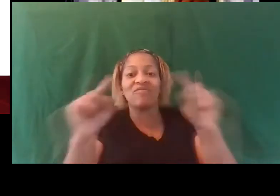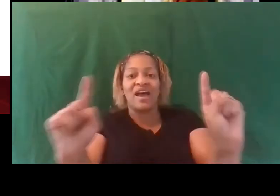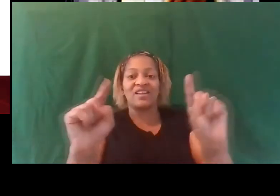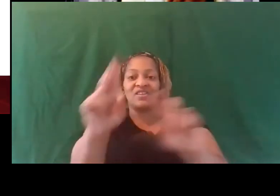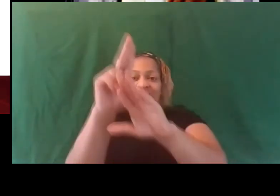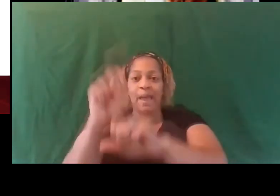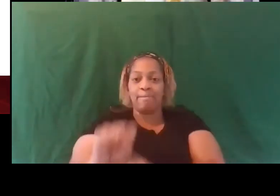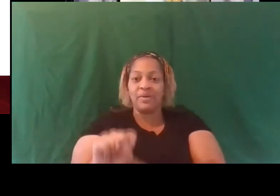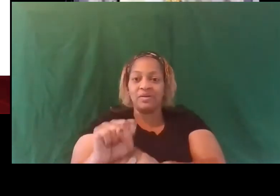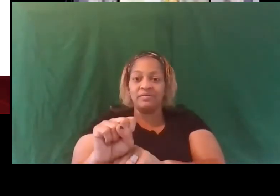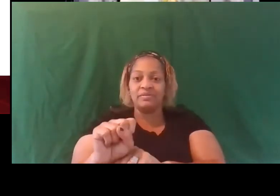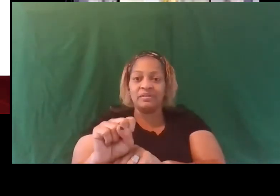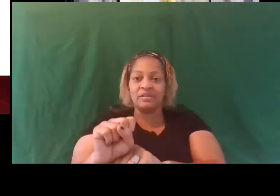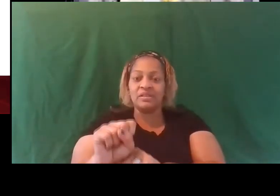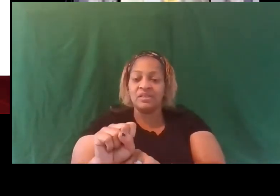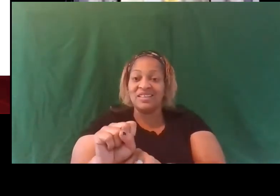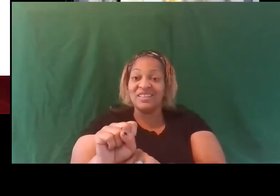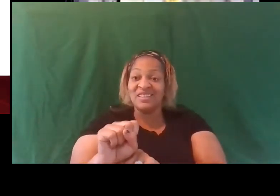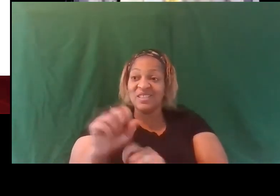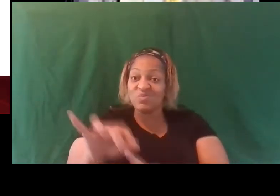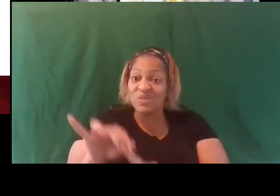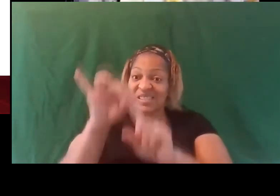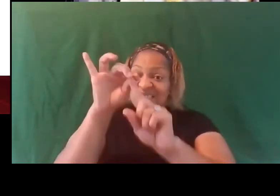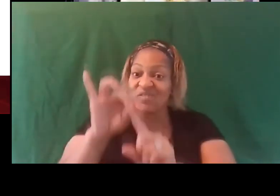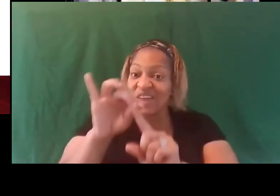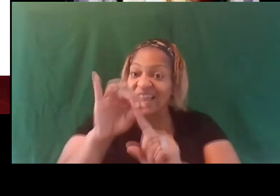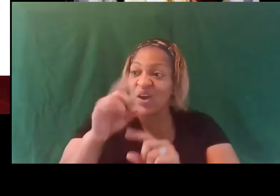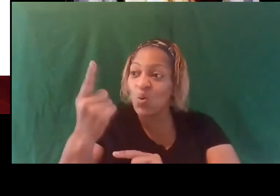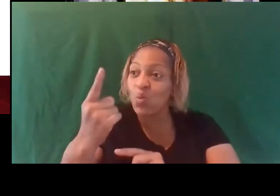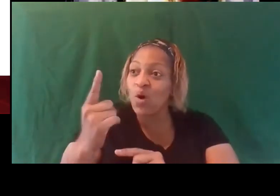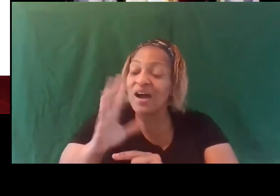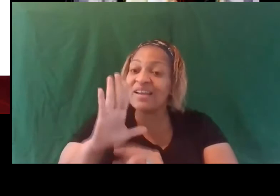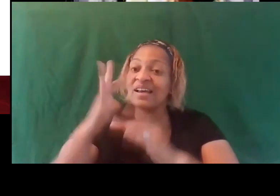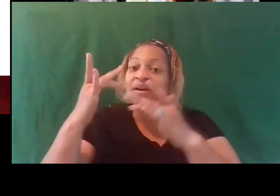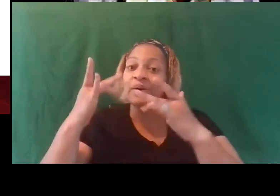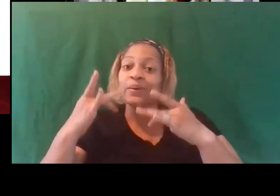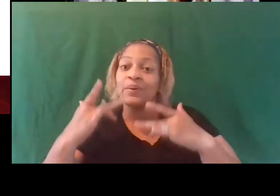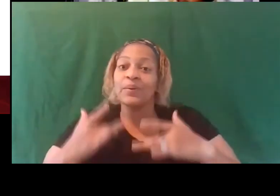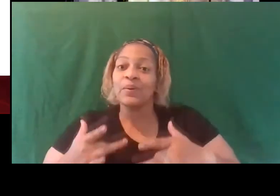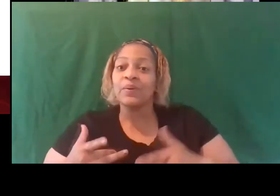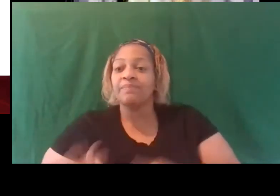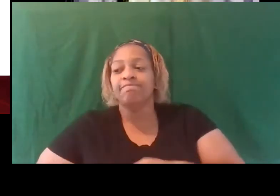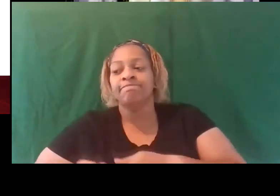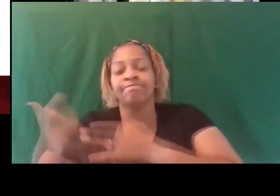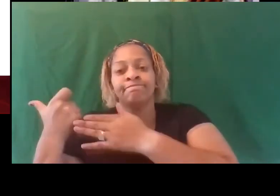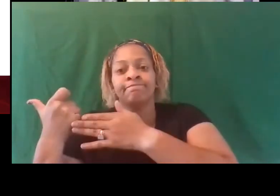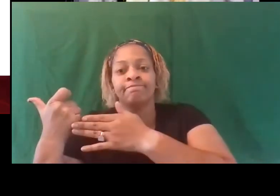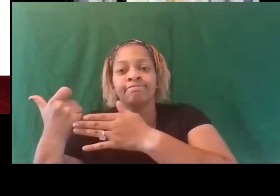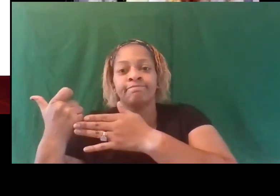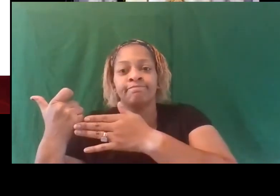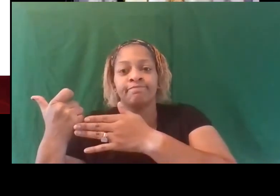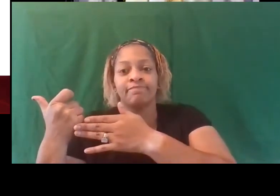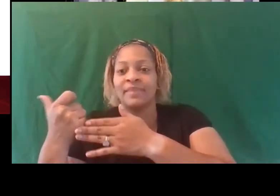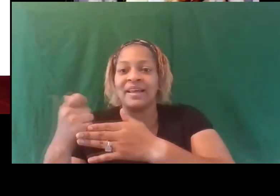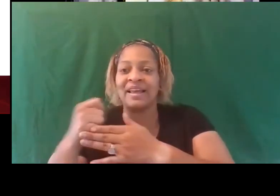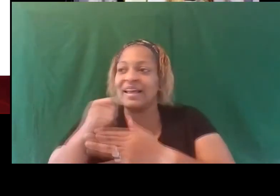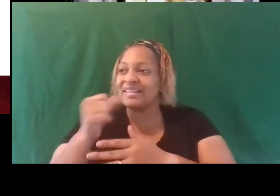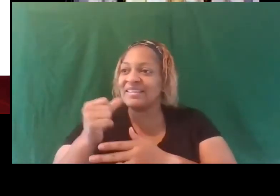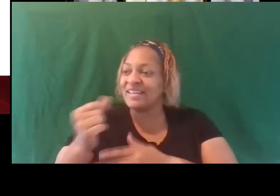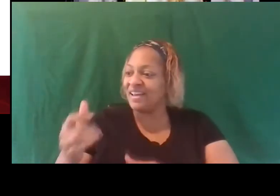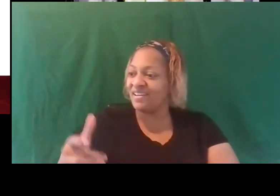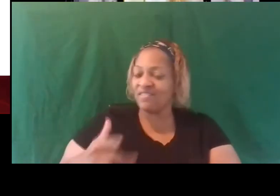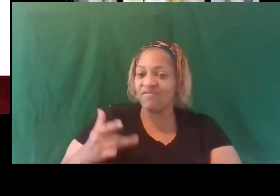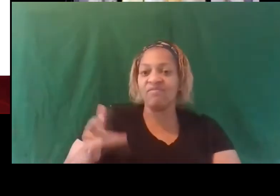habit, especially one that moves me to the point where even depression is no longer a habituated